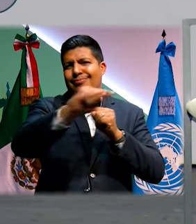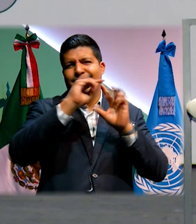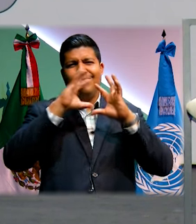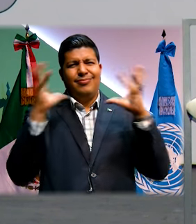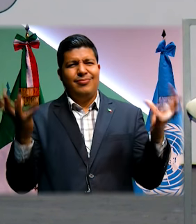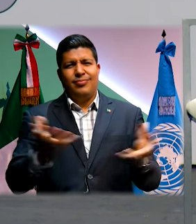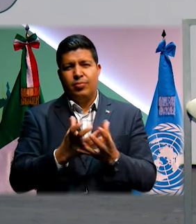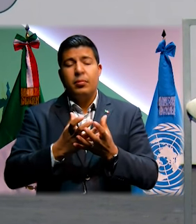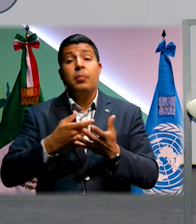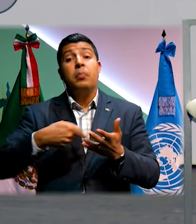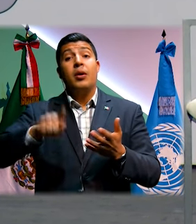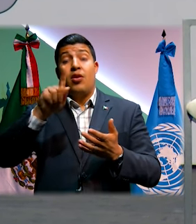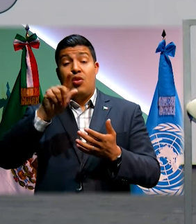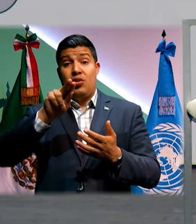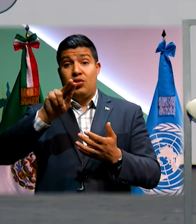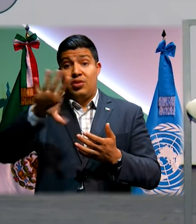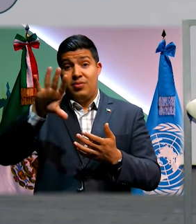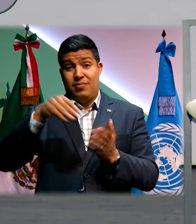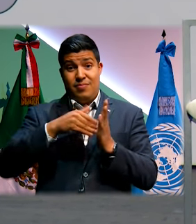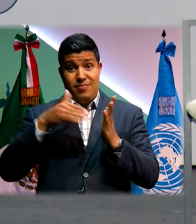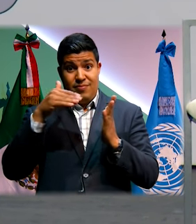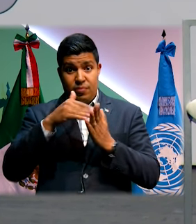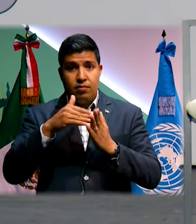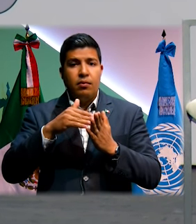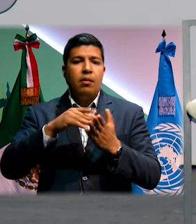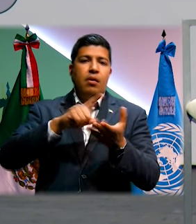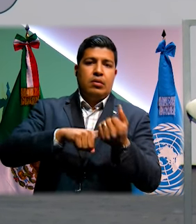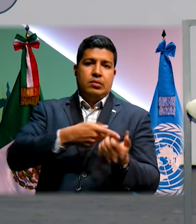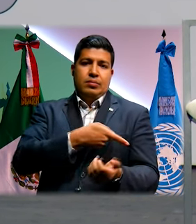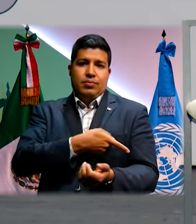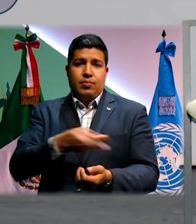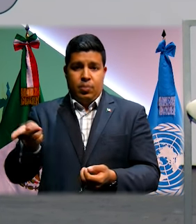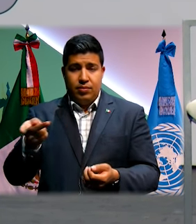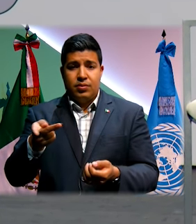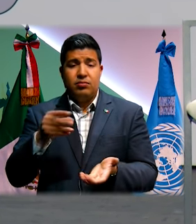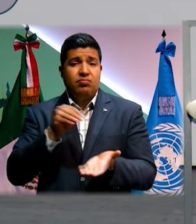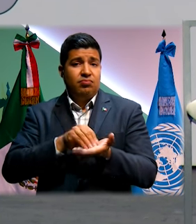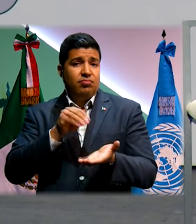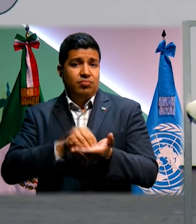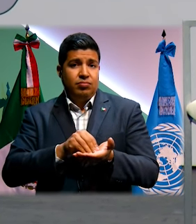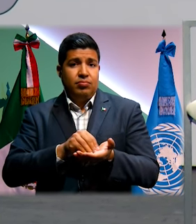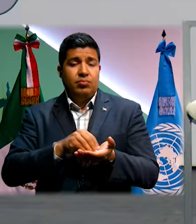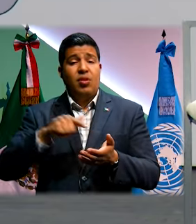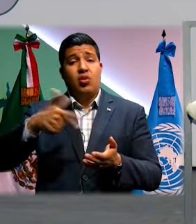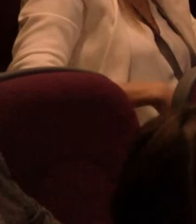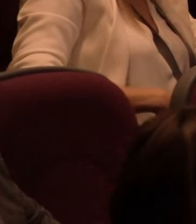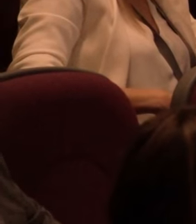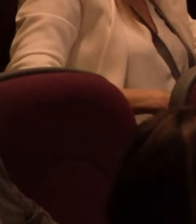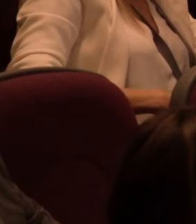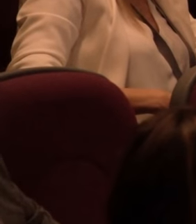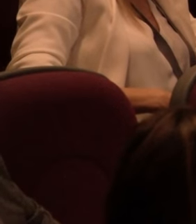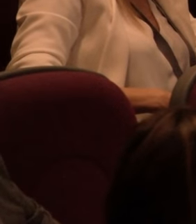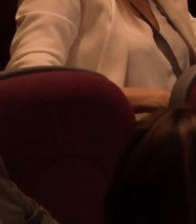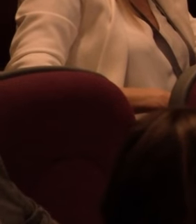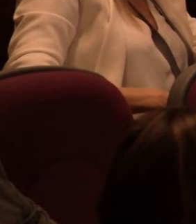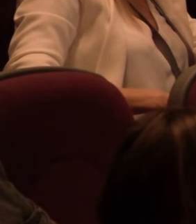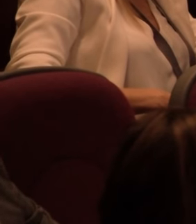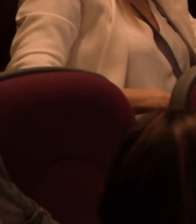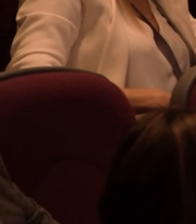million people still live in extreme poverty, 12 percent of the world population.